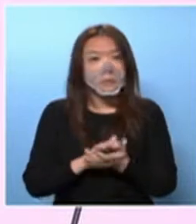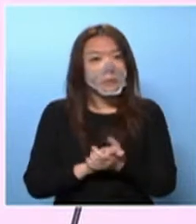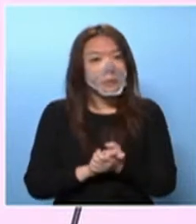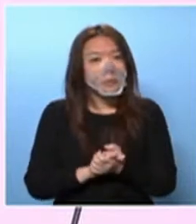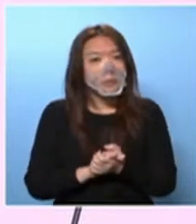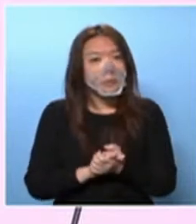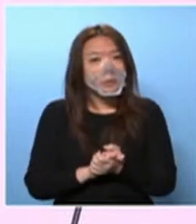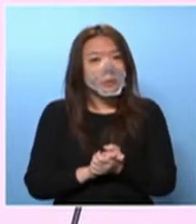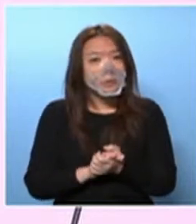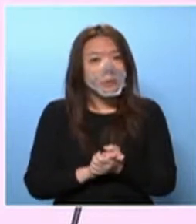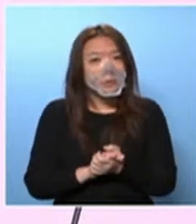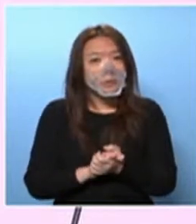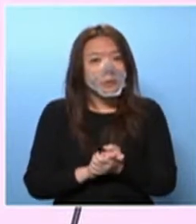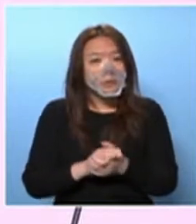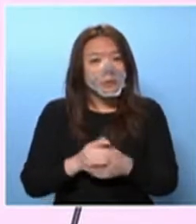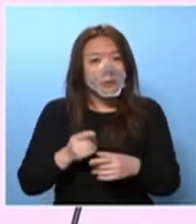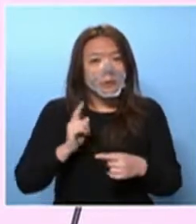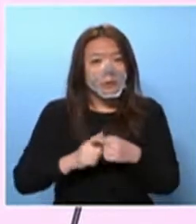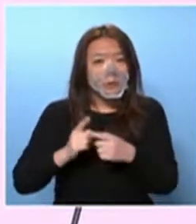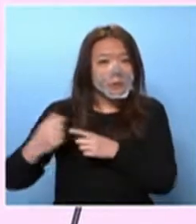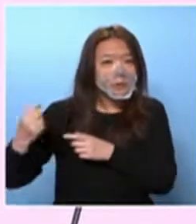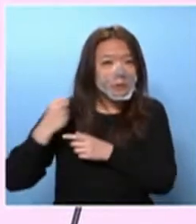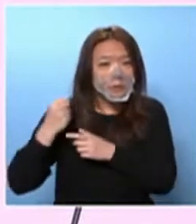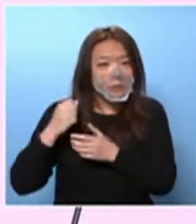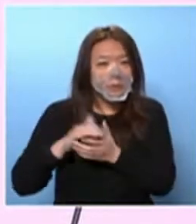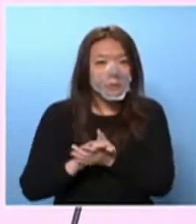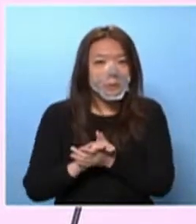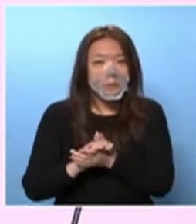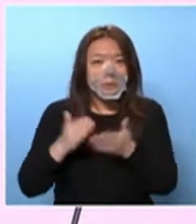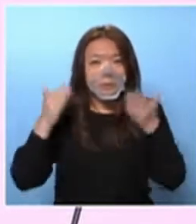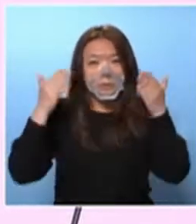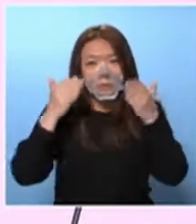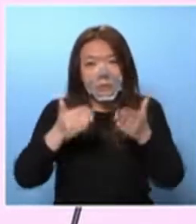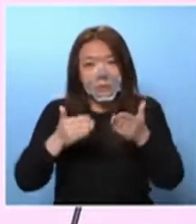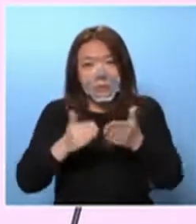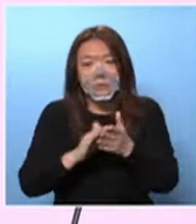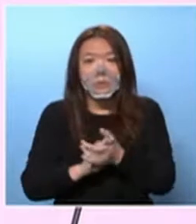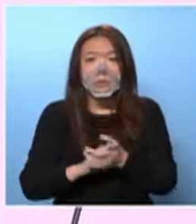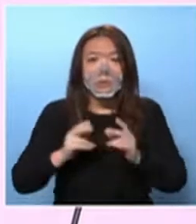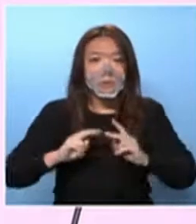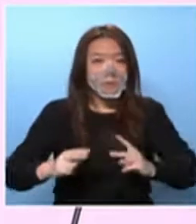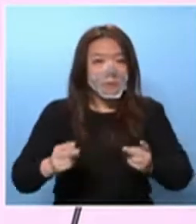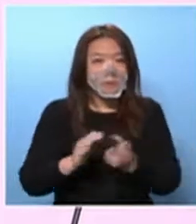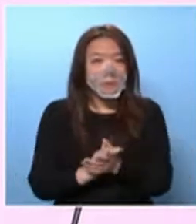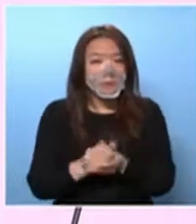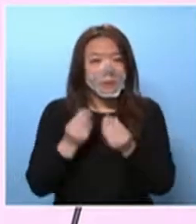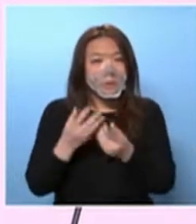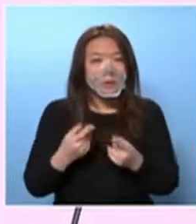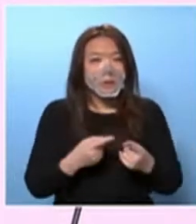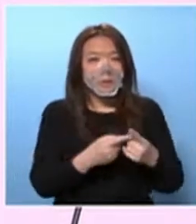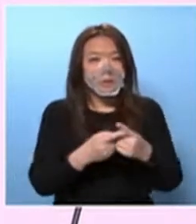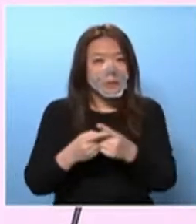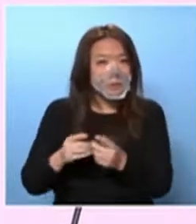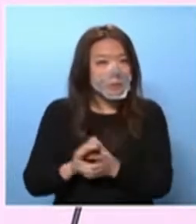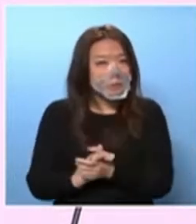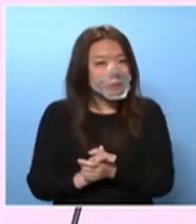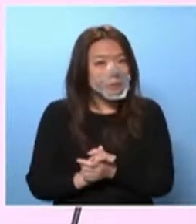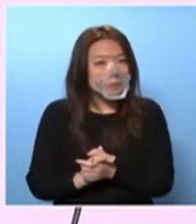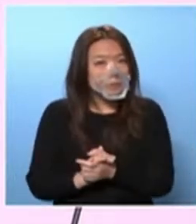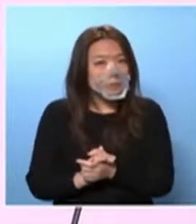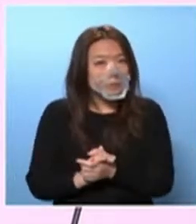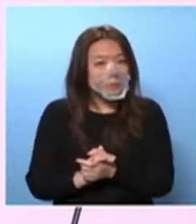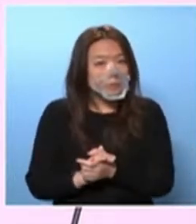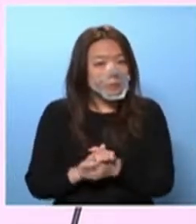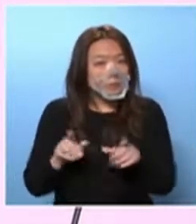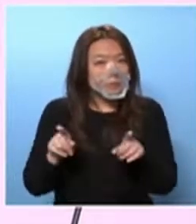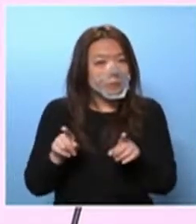the diversification of bond products, we strive to move towards the development direction of financial inclusion, enabling the